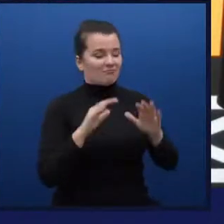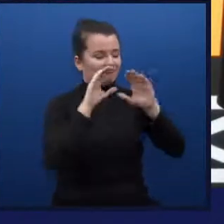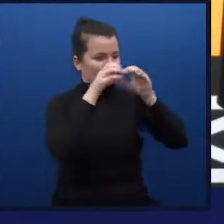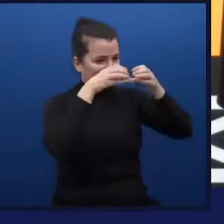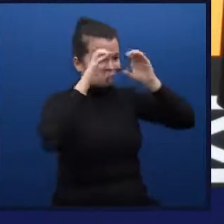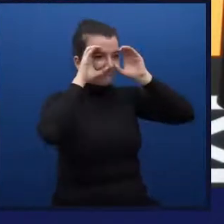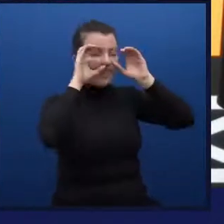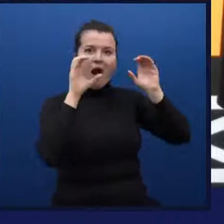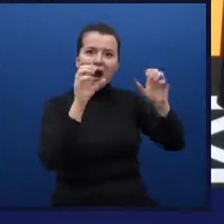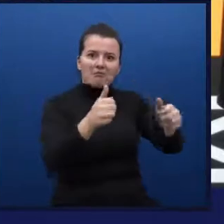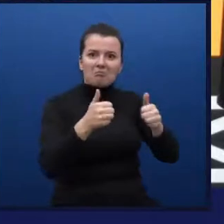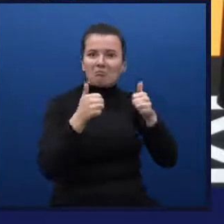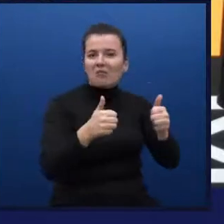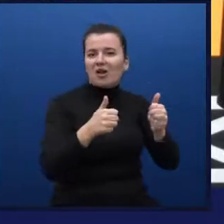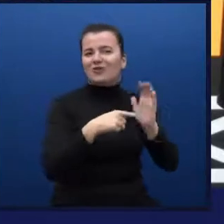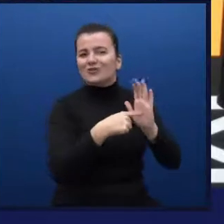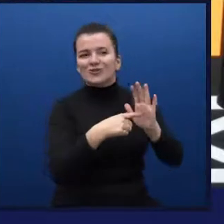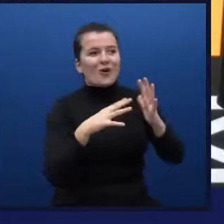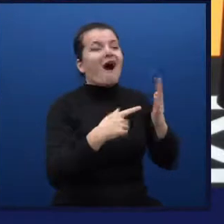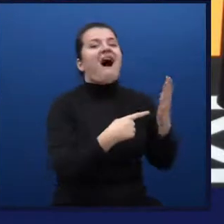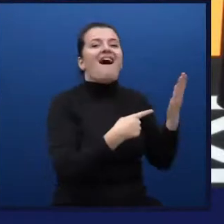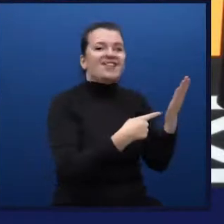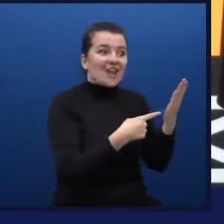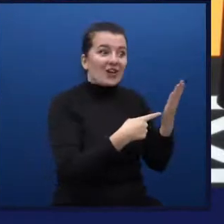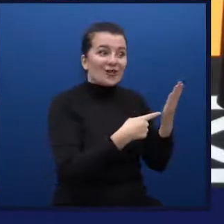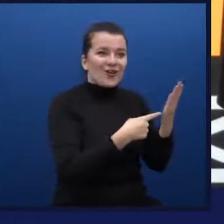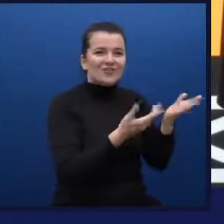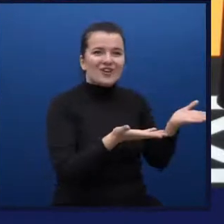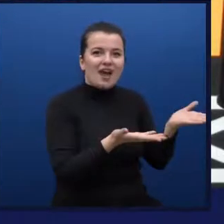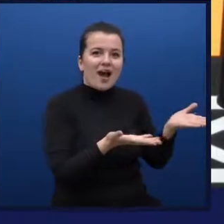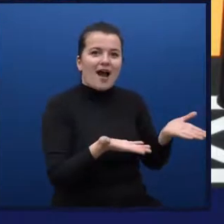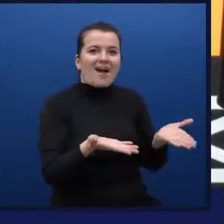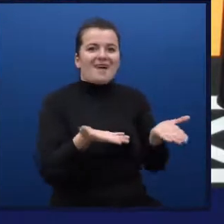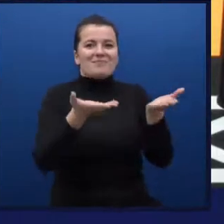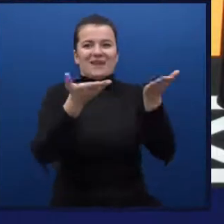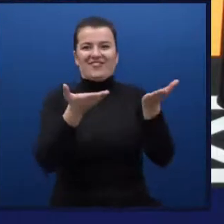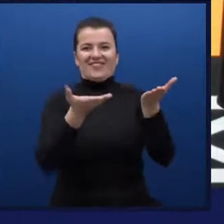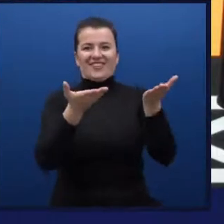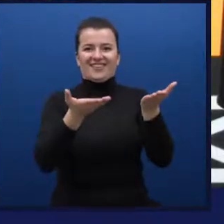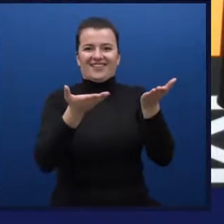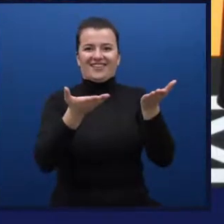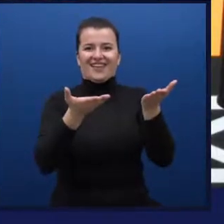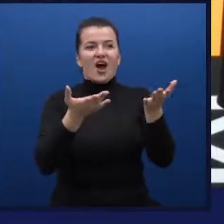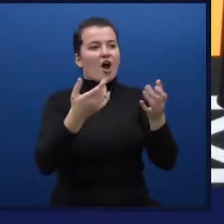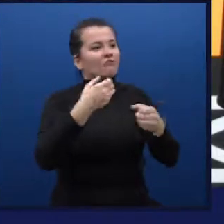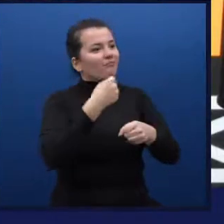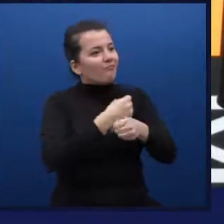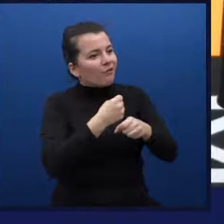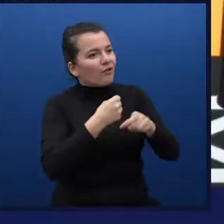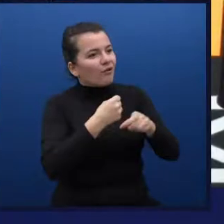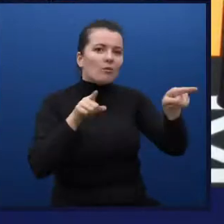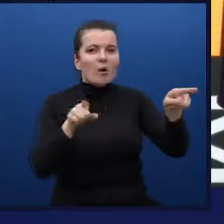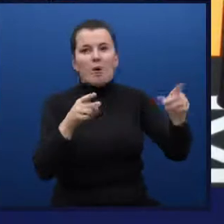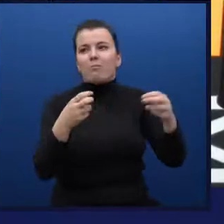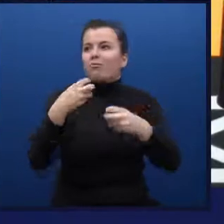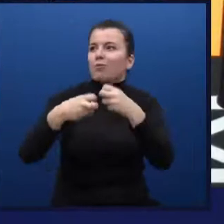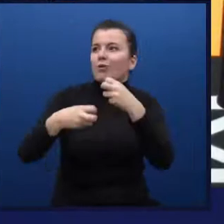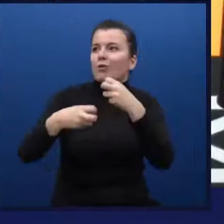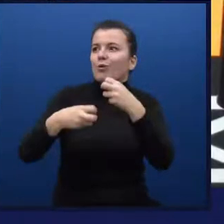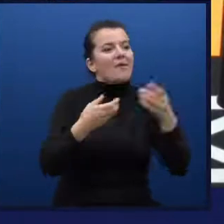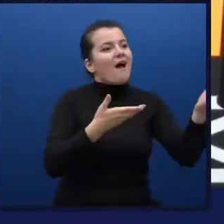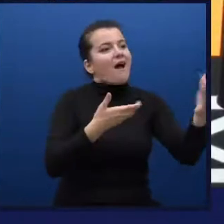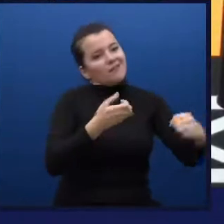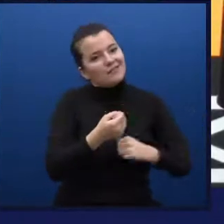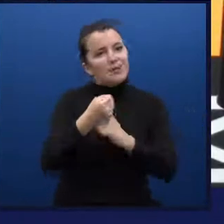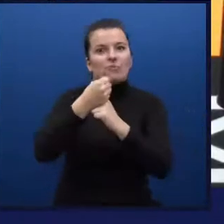fact that it highlights how technology uplifts the opportunity or problem that needs to be addressed, as opposed to being the